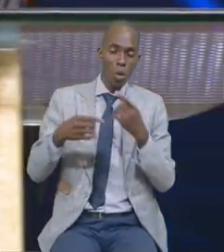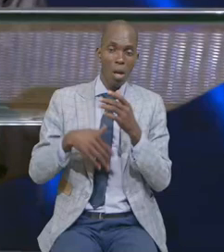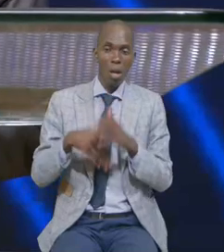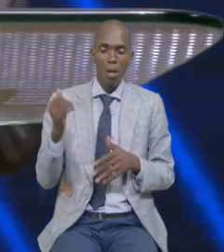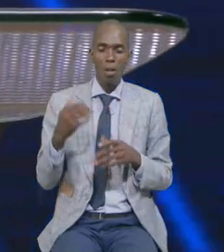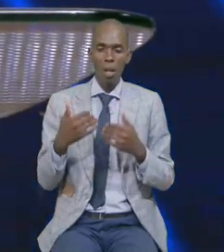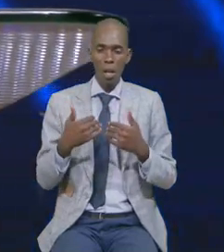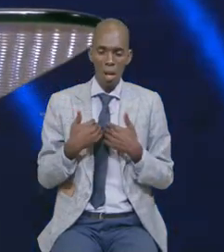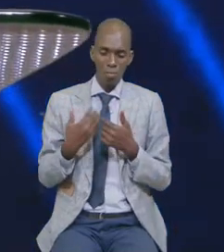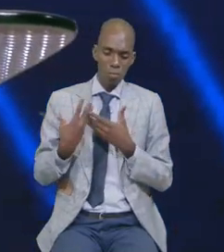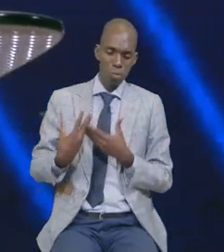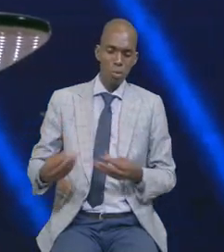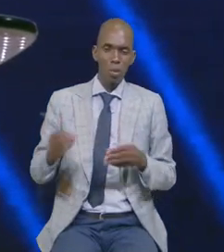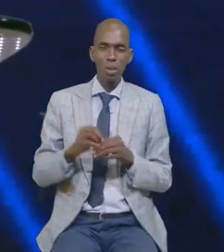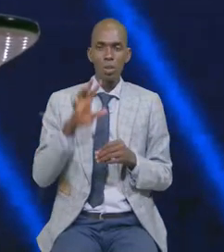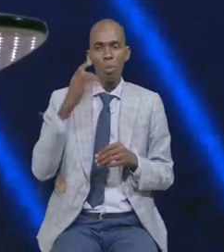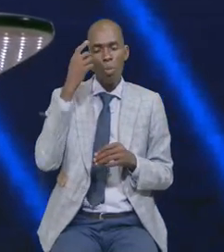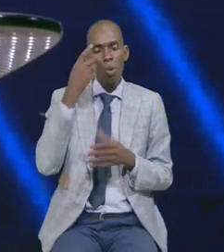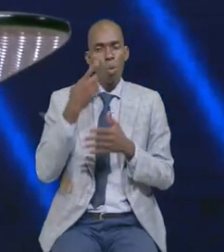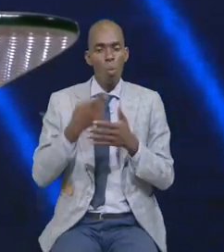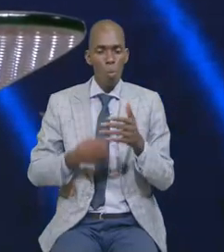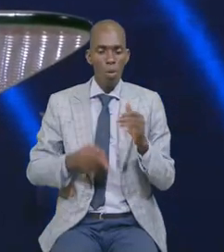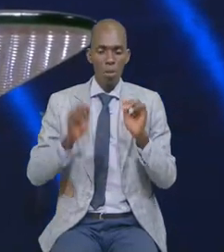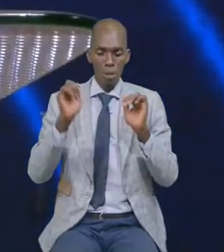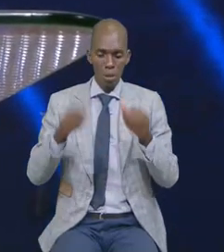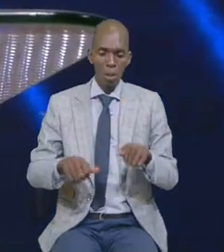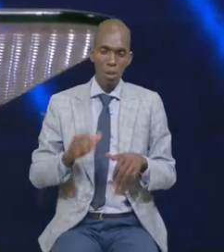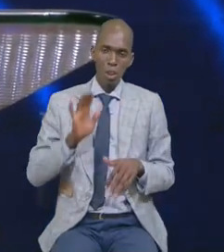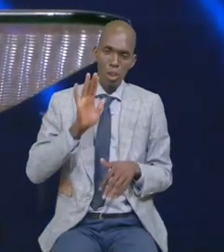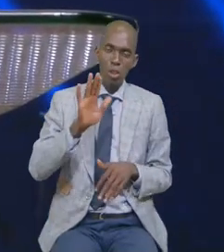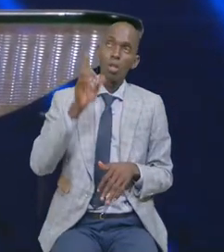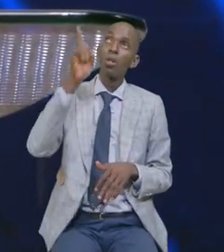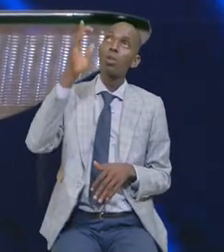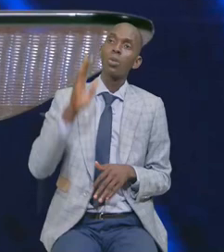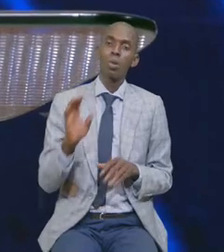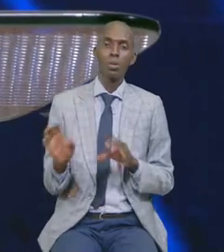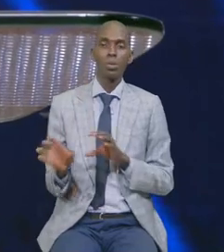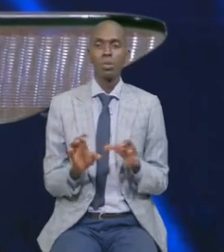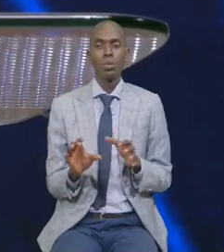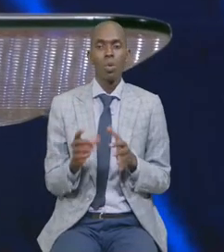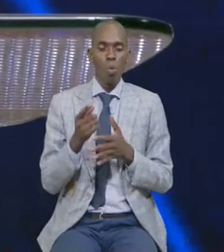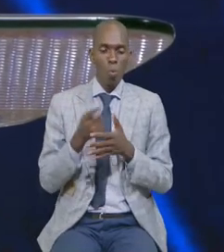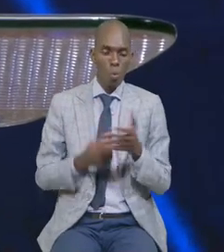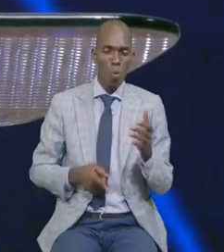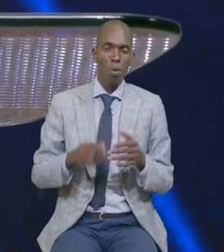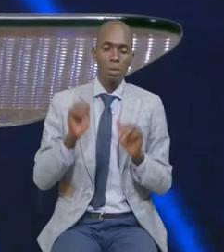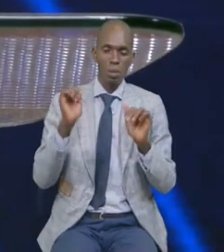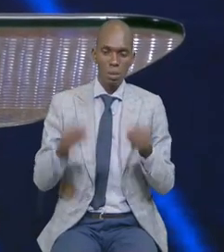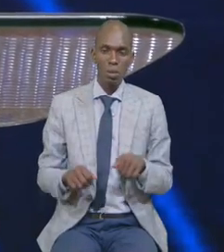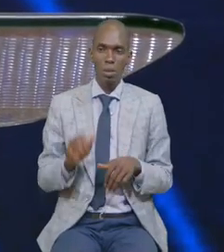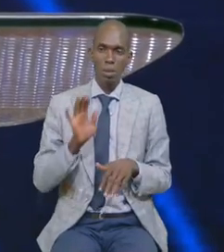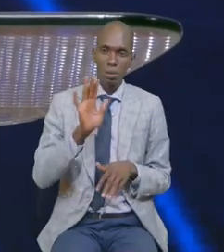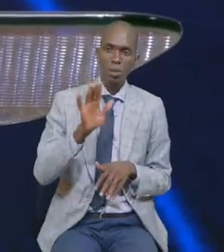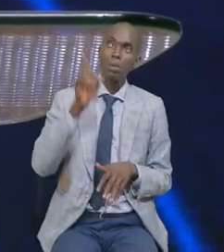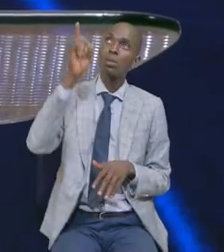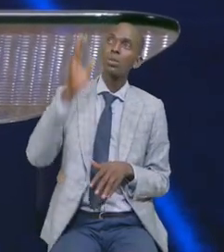mind, what can your God do? What can your God do?